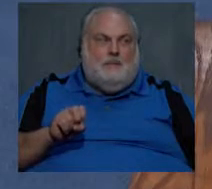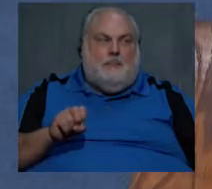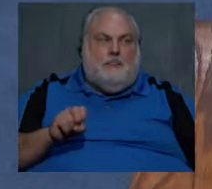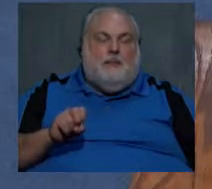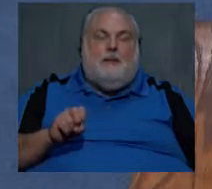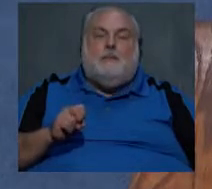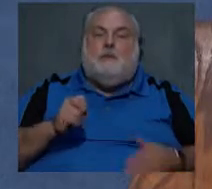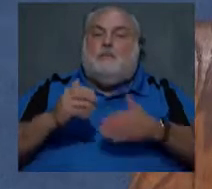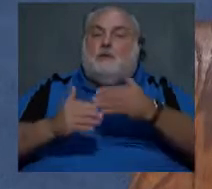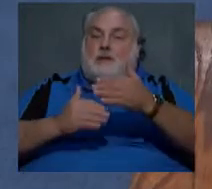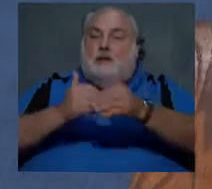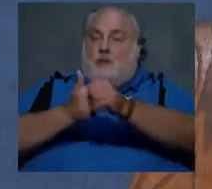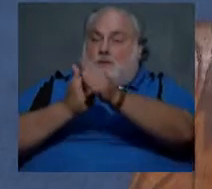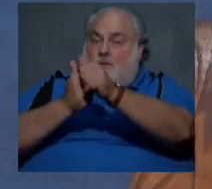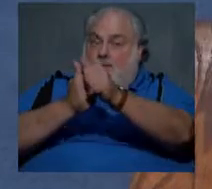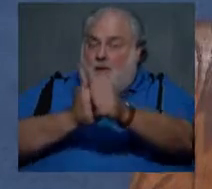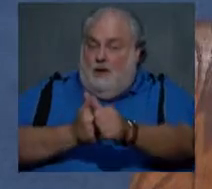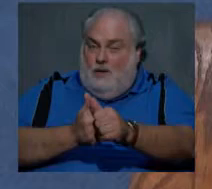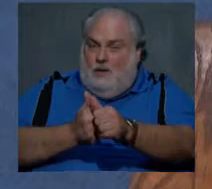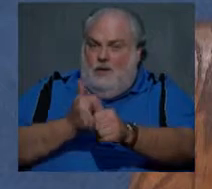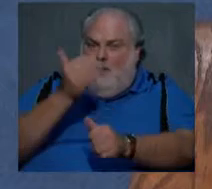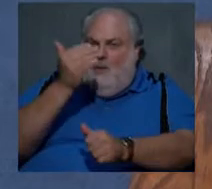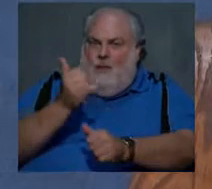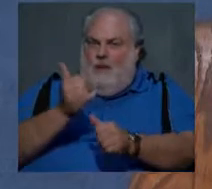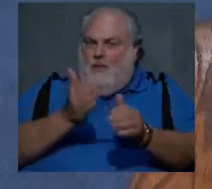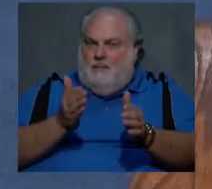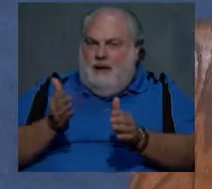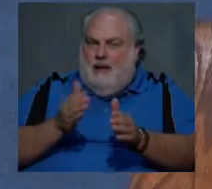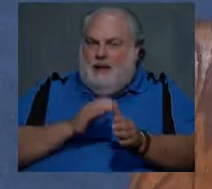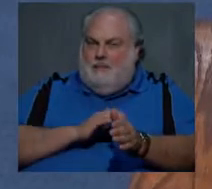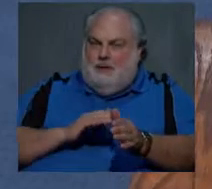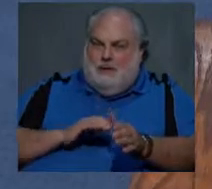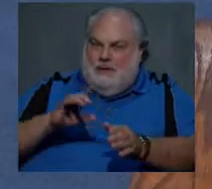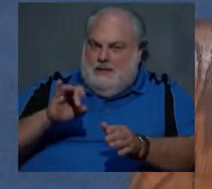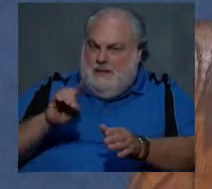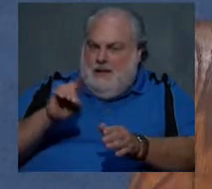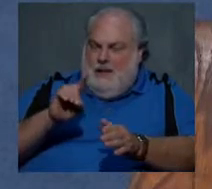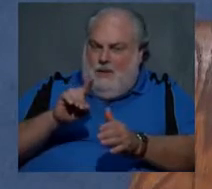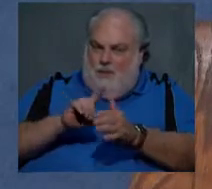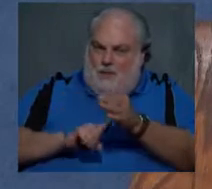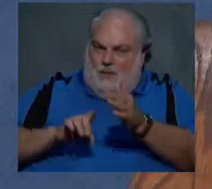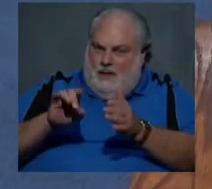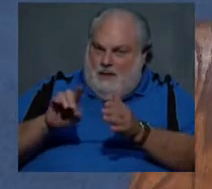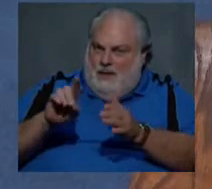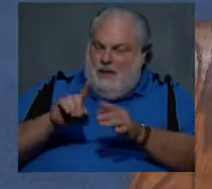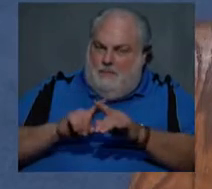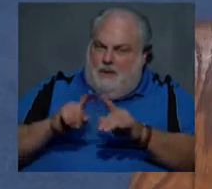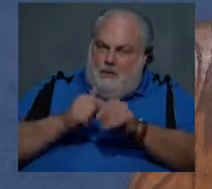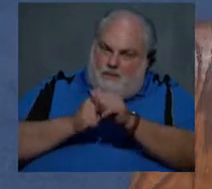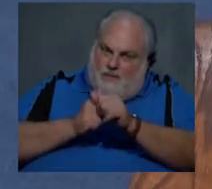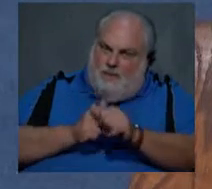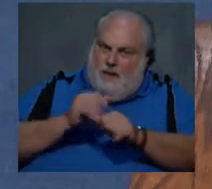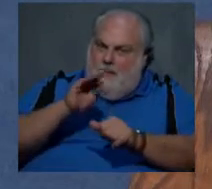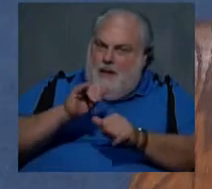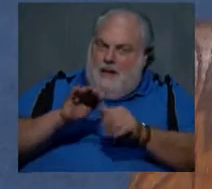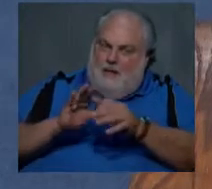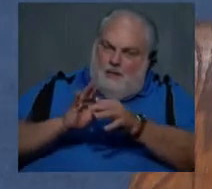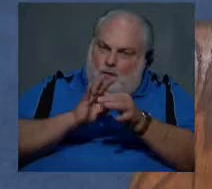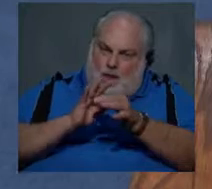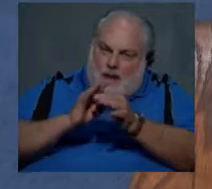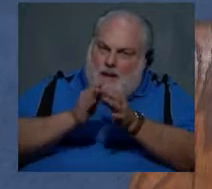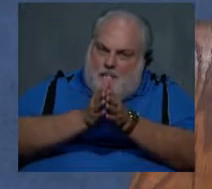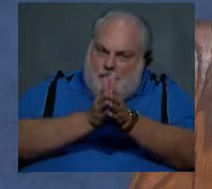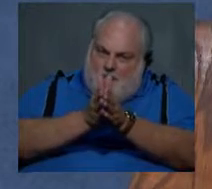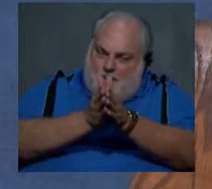certainly the procedure was followed. I don't know why the Planning Commission did what they did. I do know proper procedure was followed by the United Methodist Foundation, and the